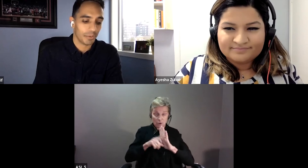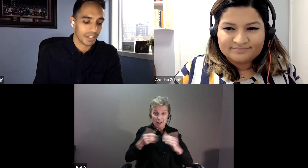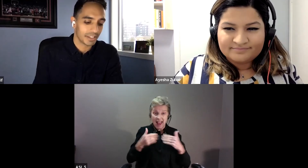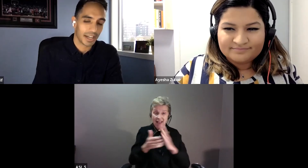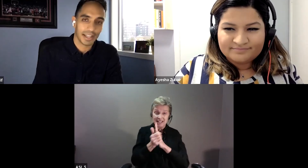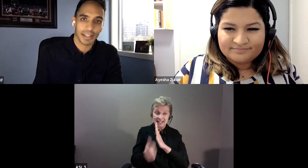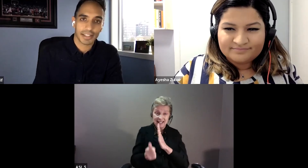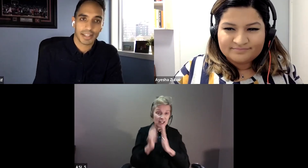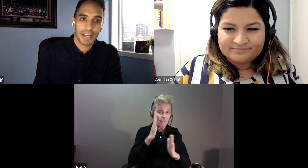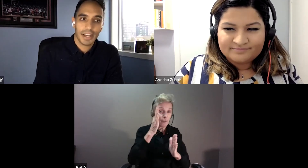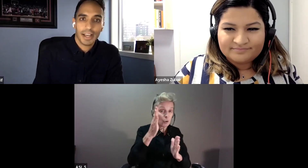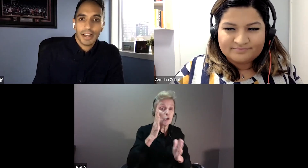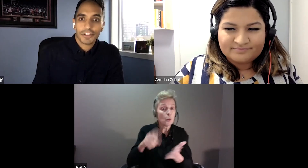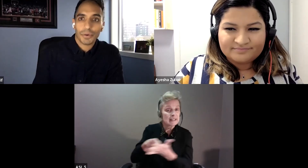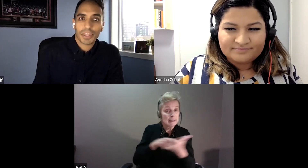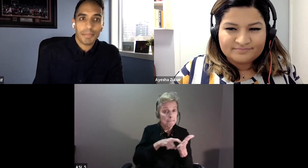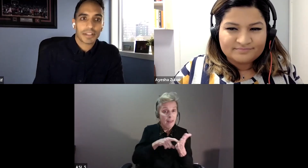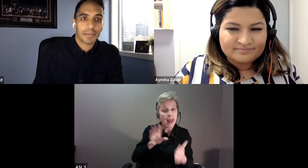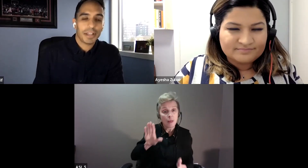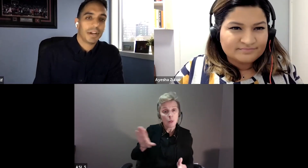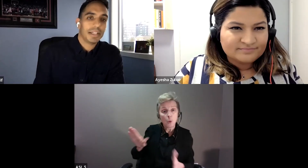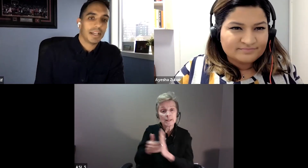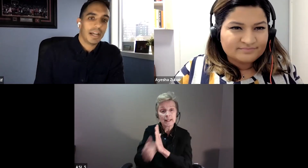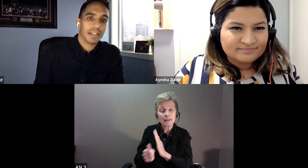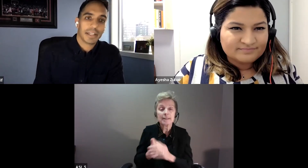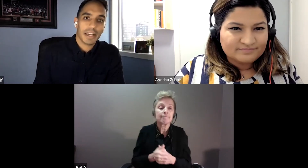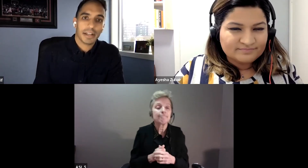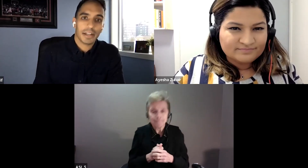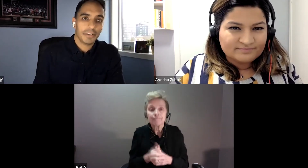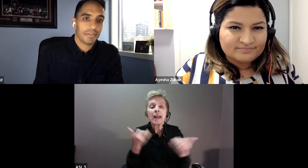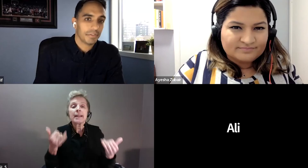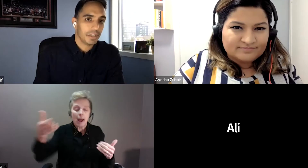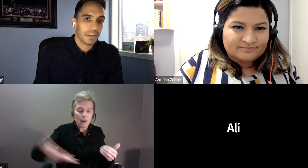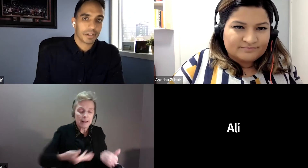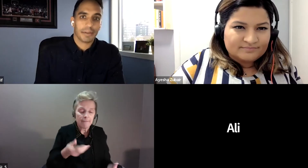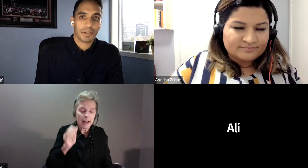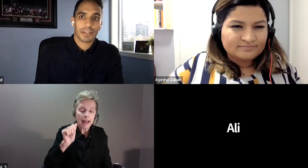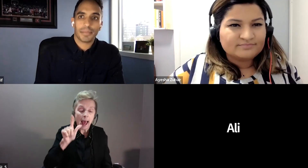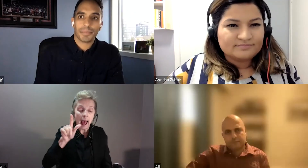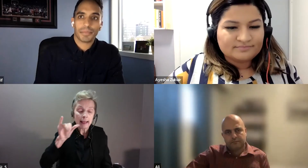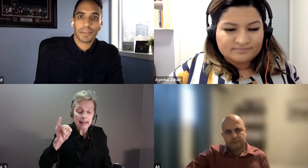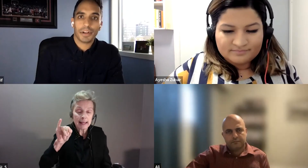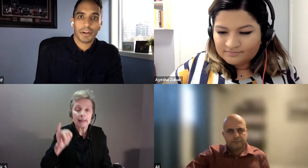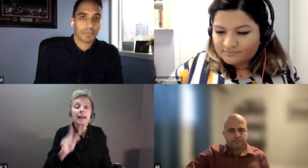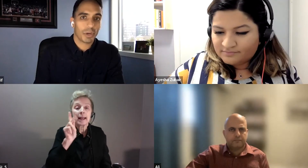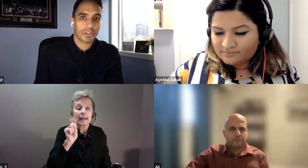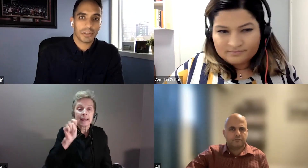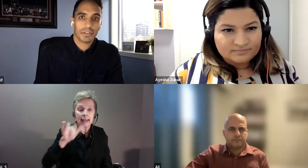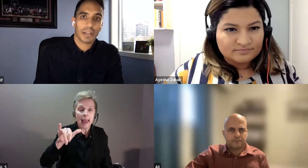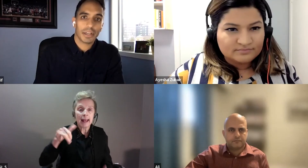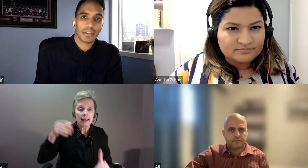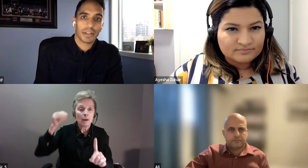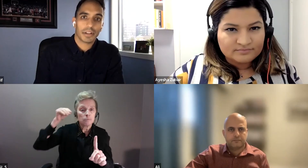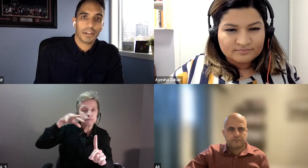important point to highlight. So with that being said, I'm going to invite Ali and Kay, feel free to turn on your cameras. There are some